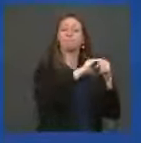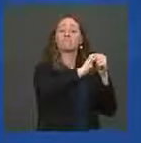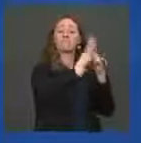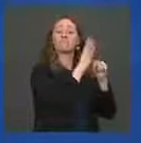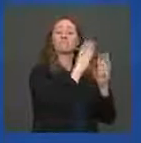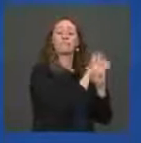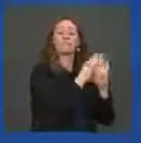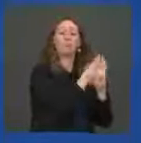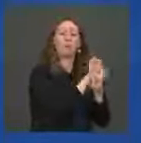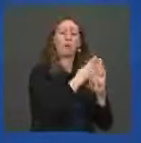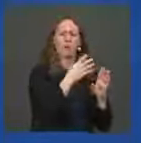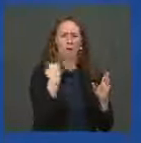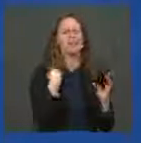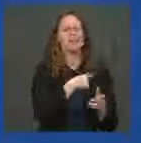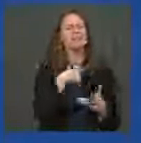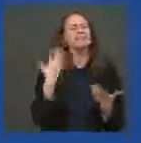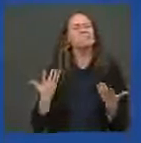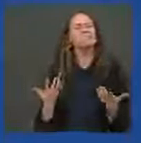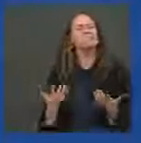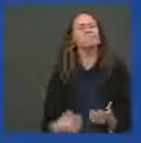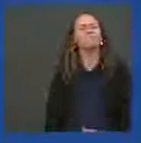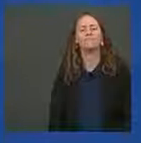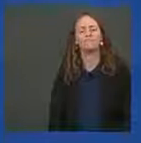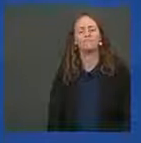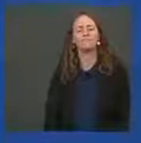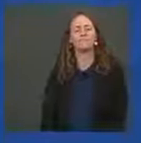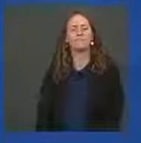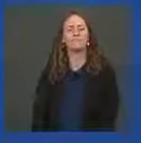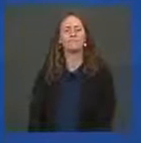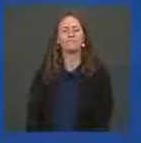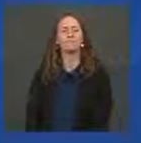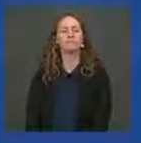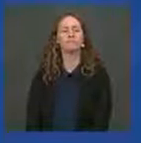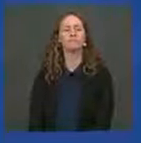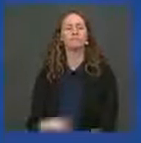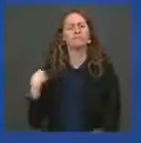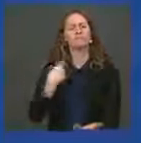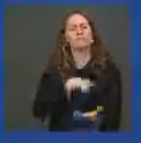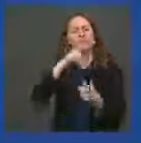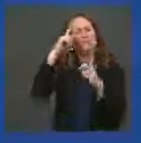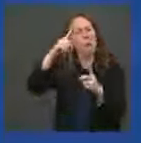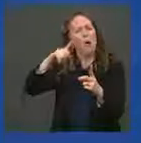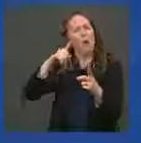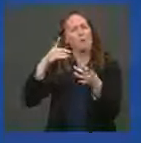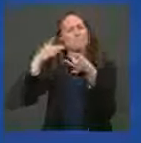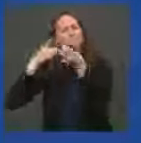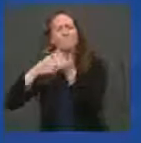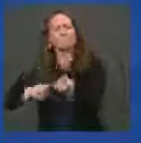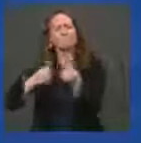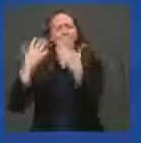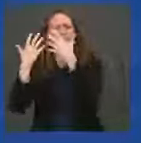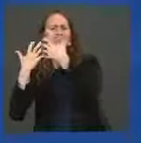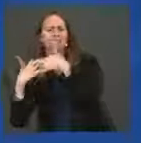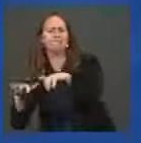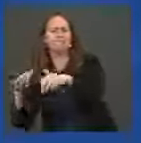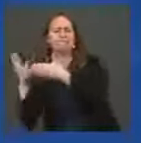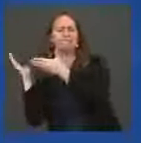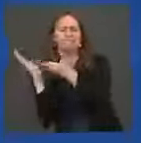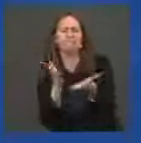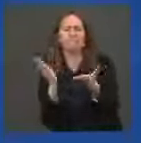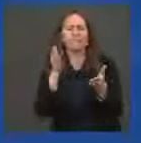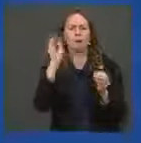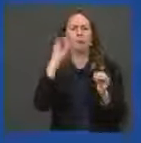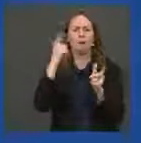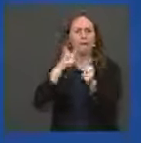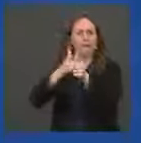cheered the focus on lean, efficient supply chains, leaving no buffer or margin for error when it comes